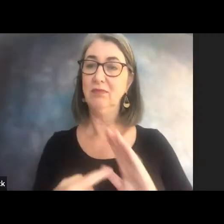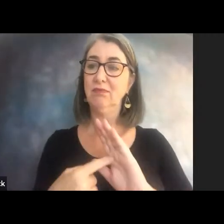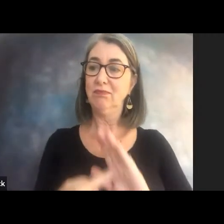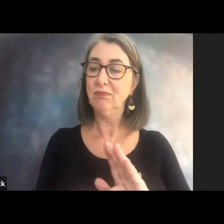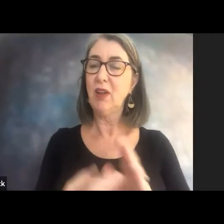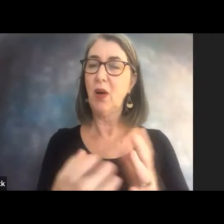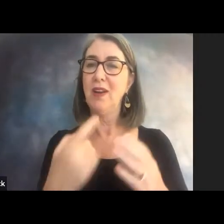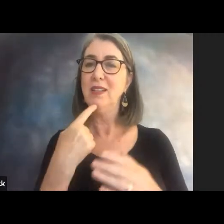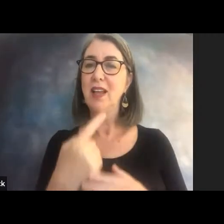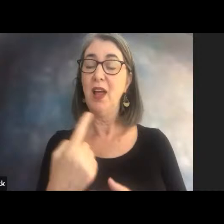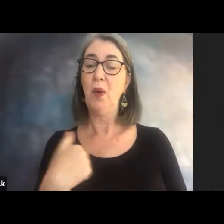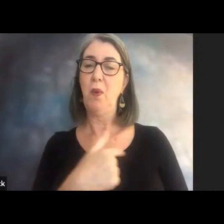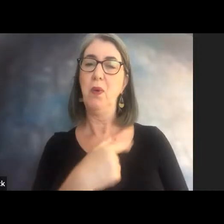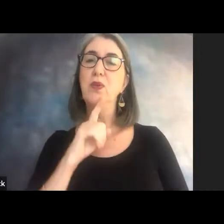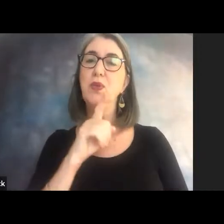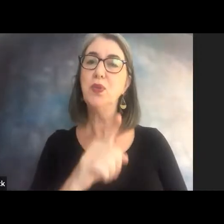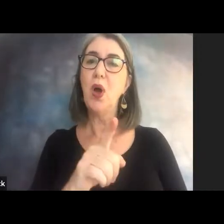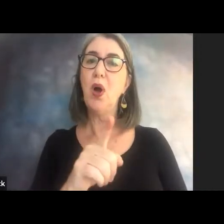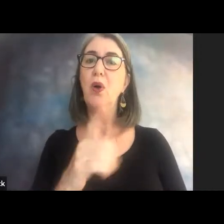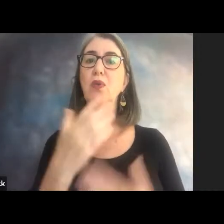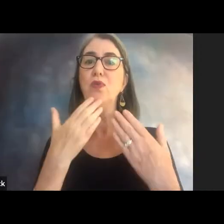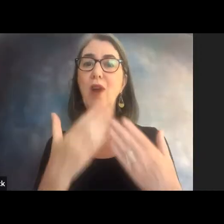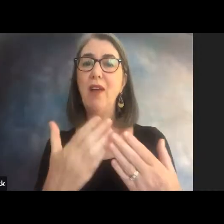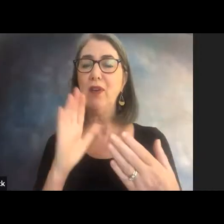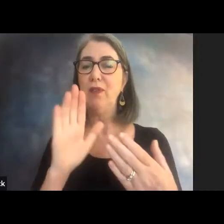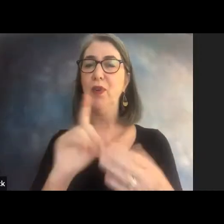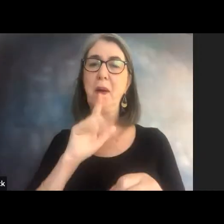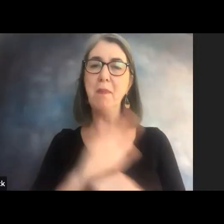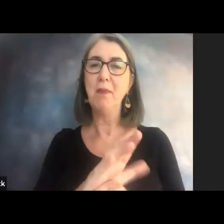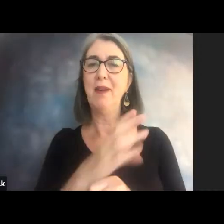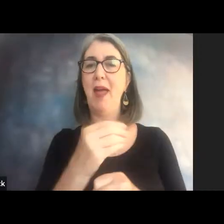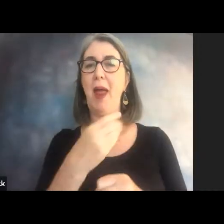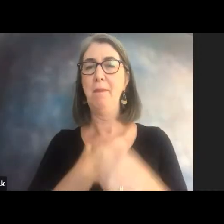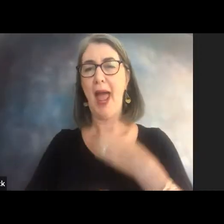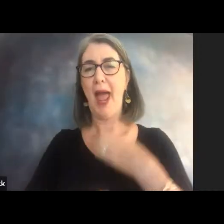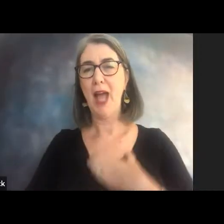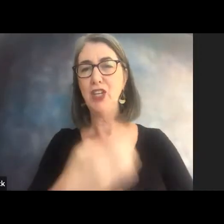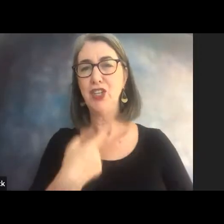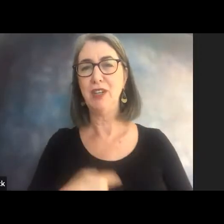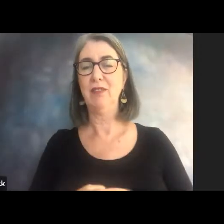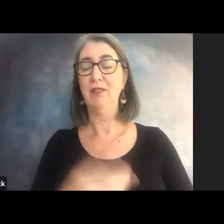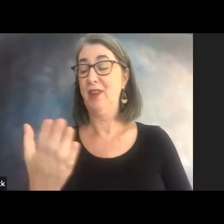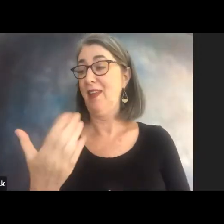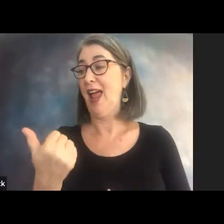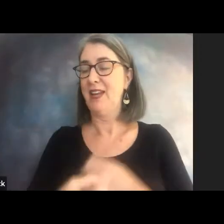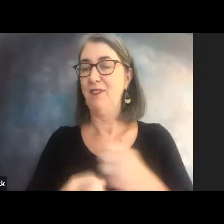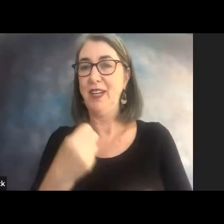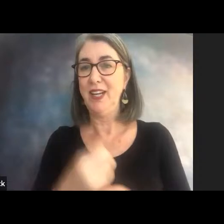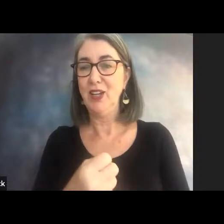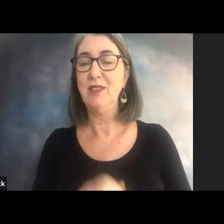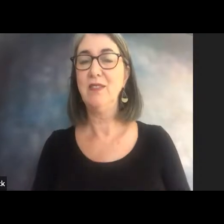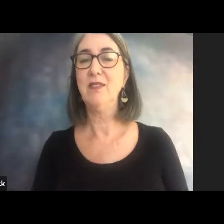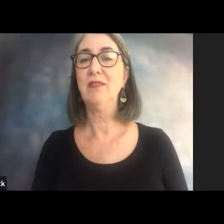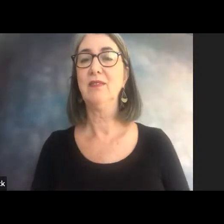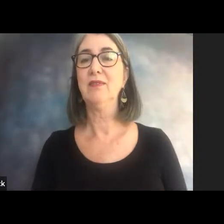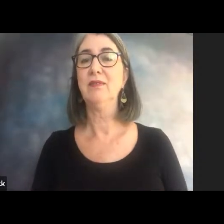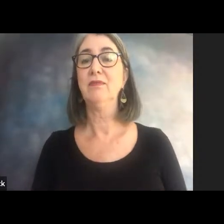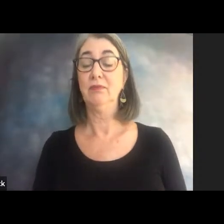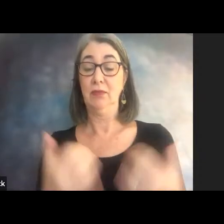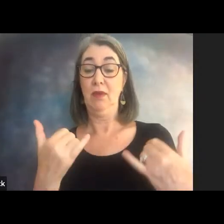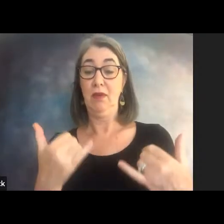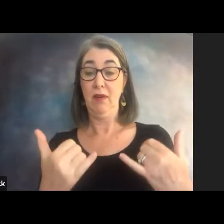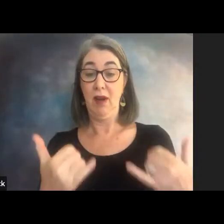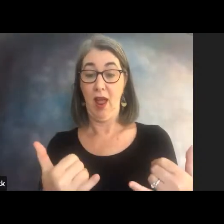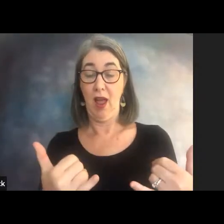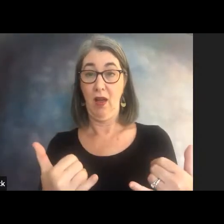want to say that we are so grateful for your commitment and passion over the last several years. And now we're